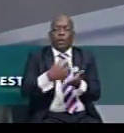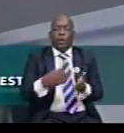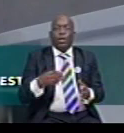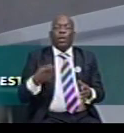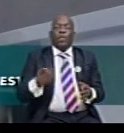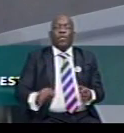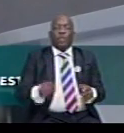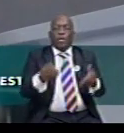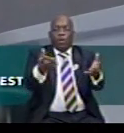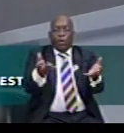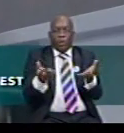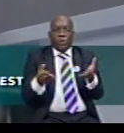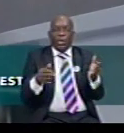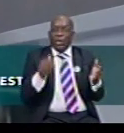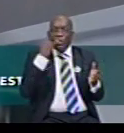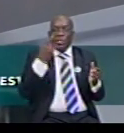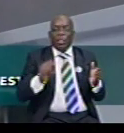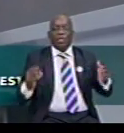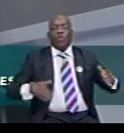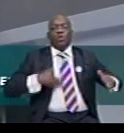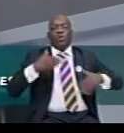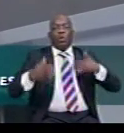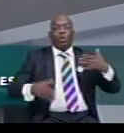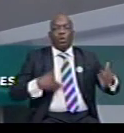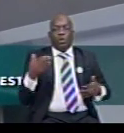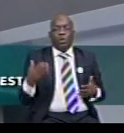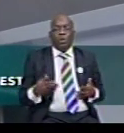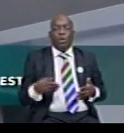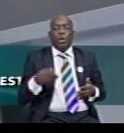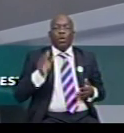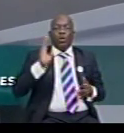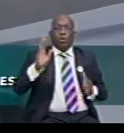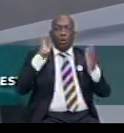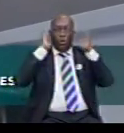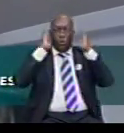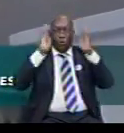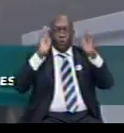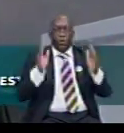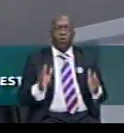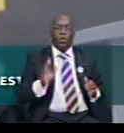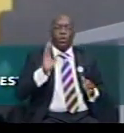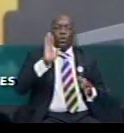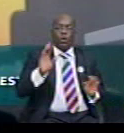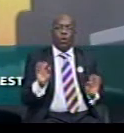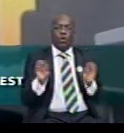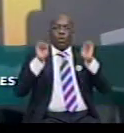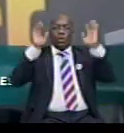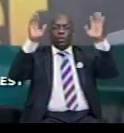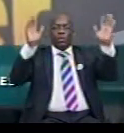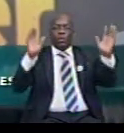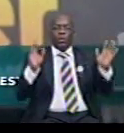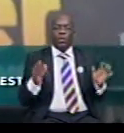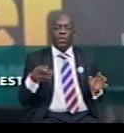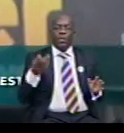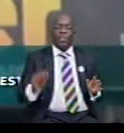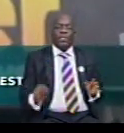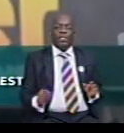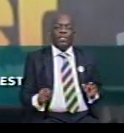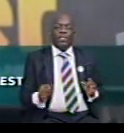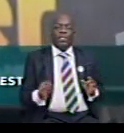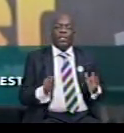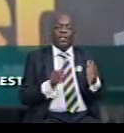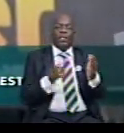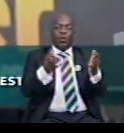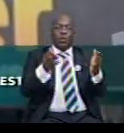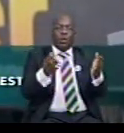your excitement, your devotion, your concentration, the drive that you